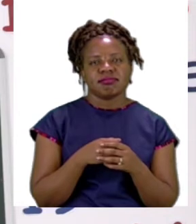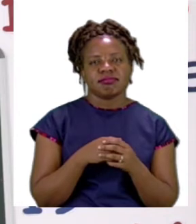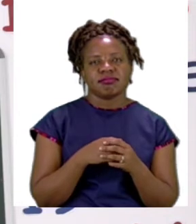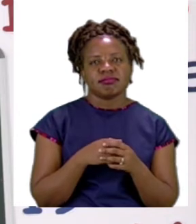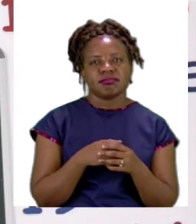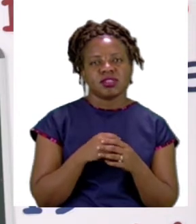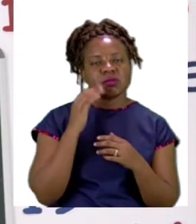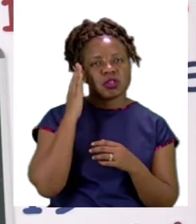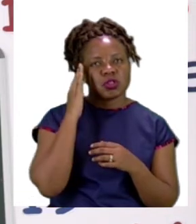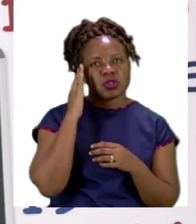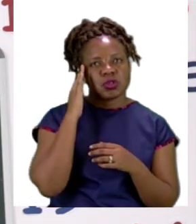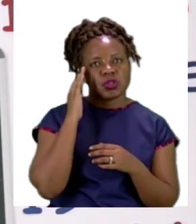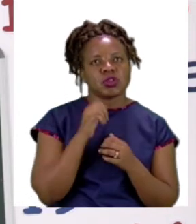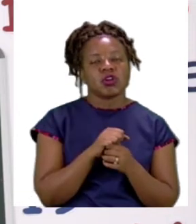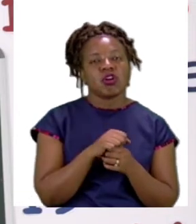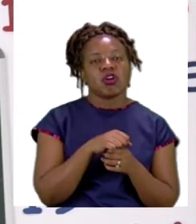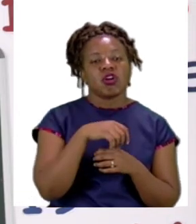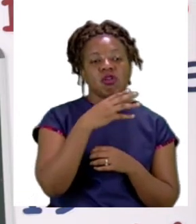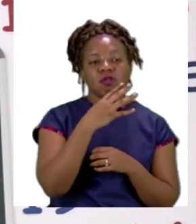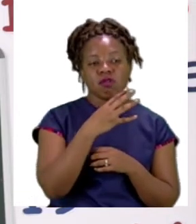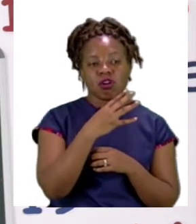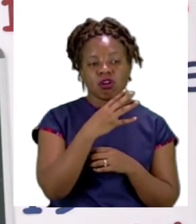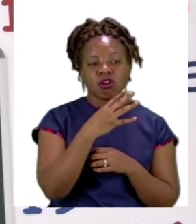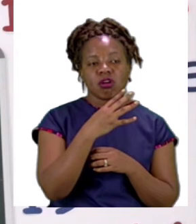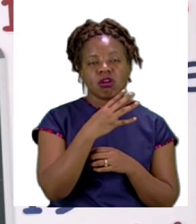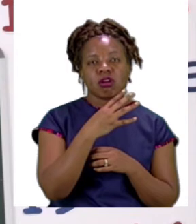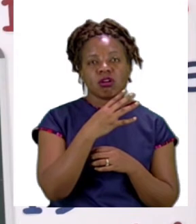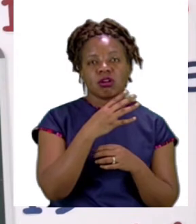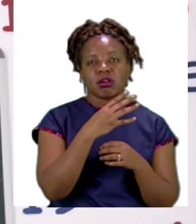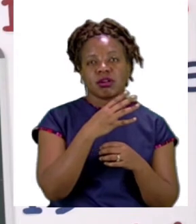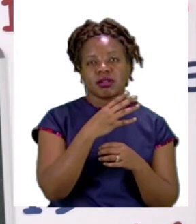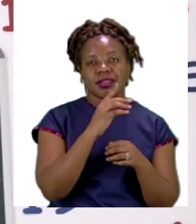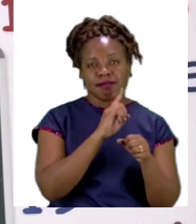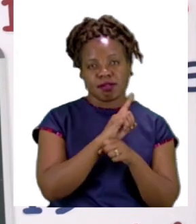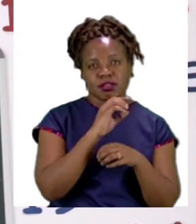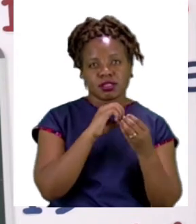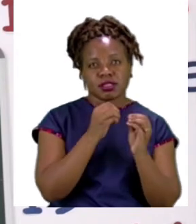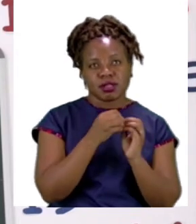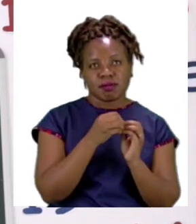if we say 400, then that means we are going to write